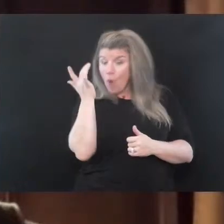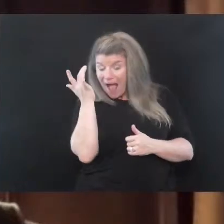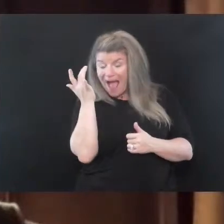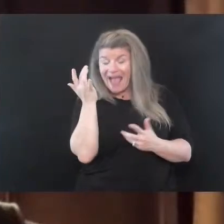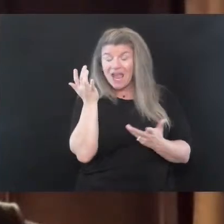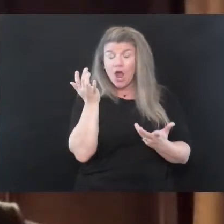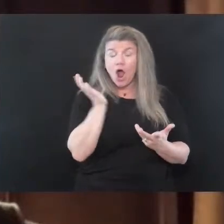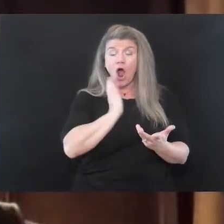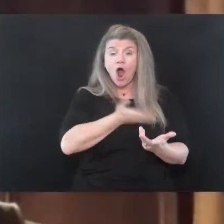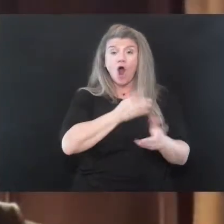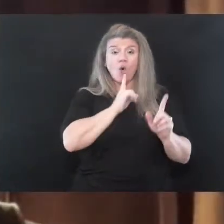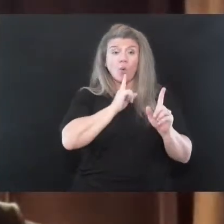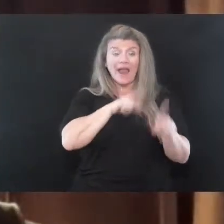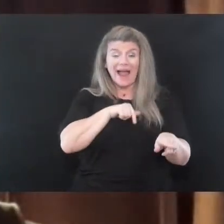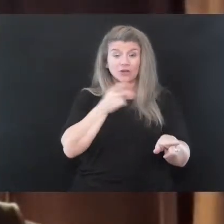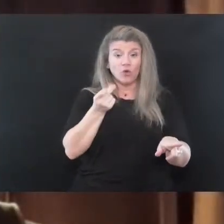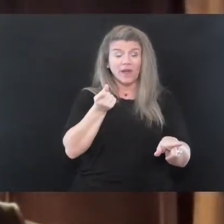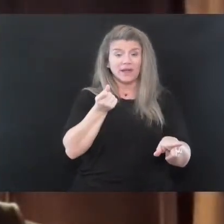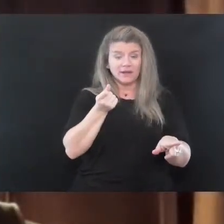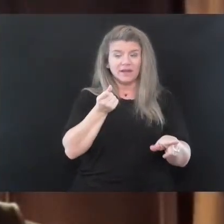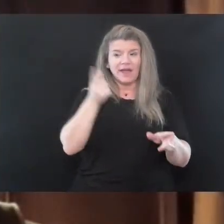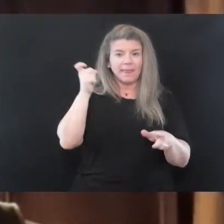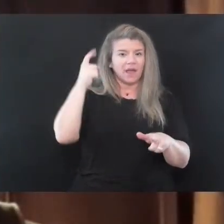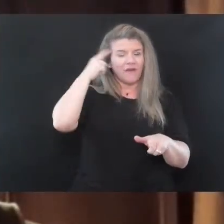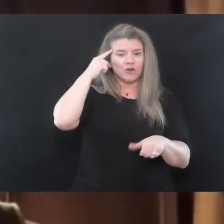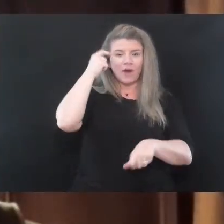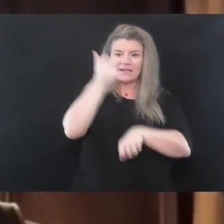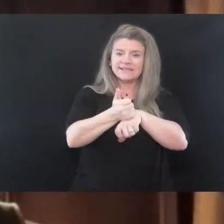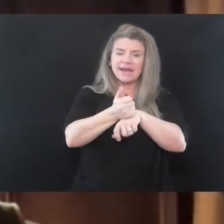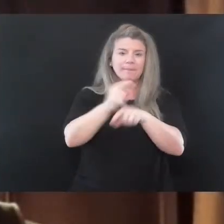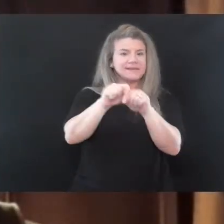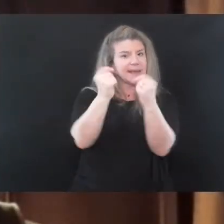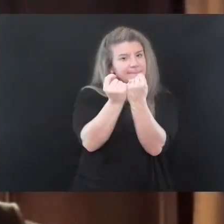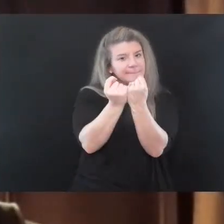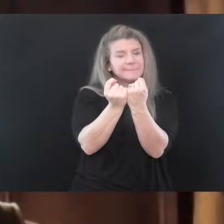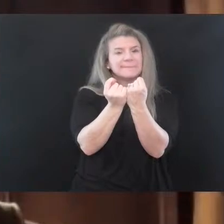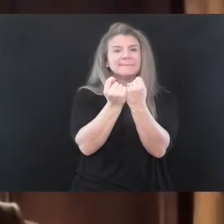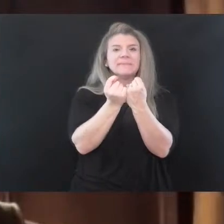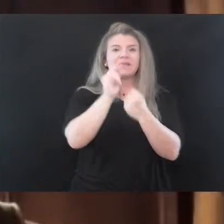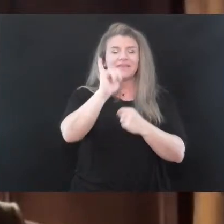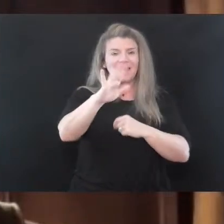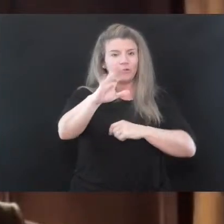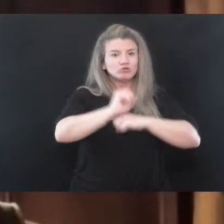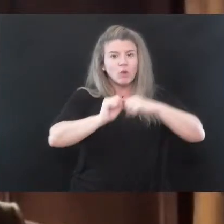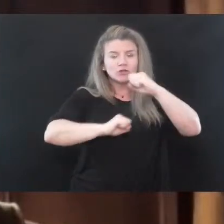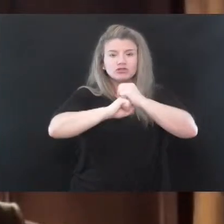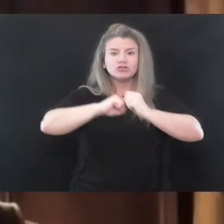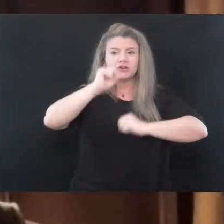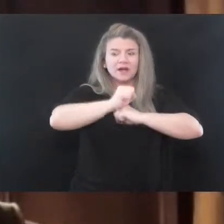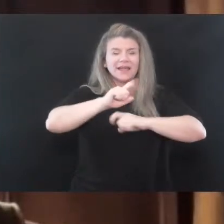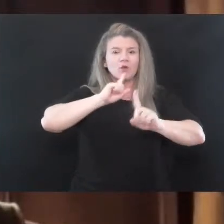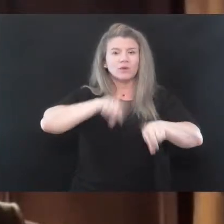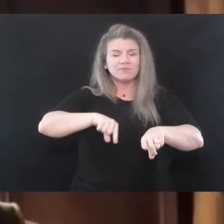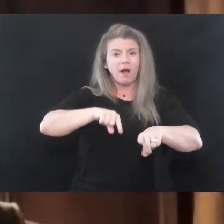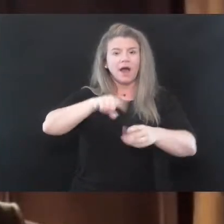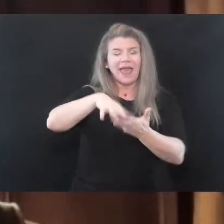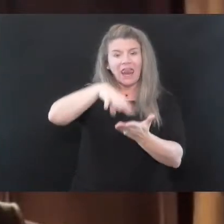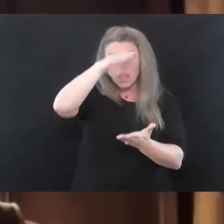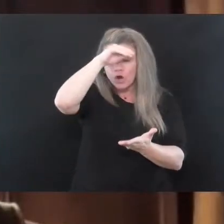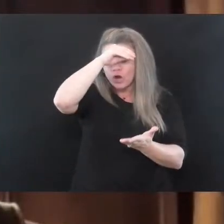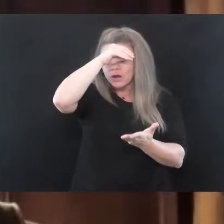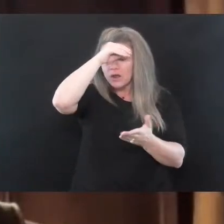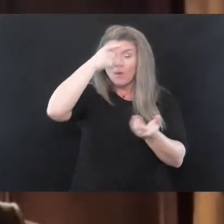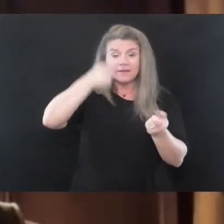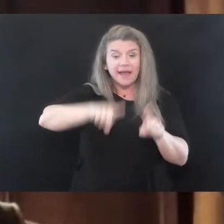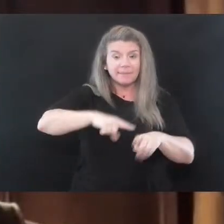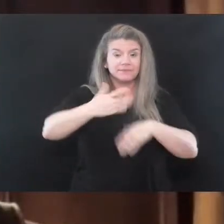are reacting very quickly and the governor has set up a team and a structure that can respond and learn from what we're seeing,